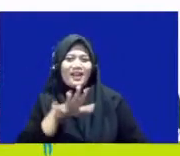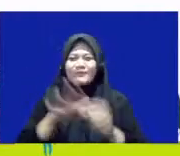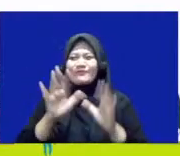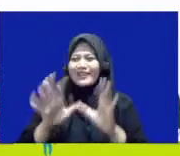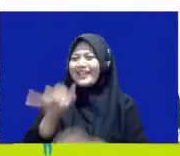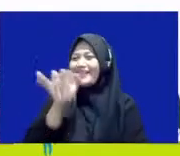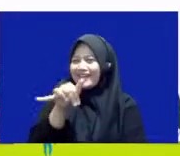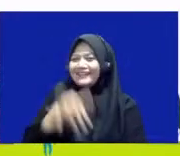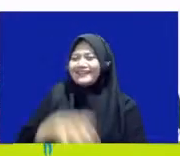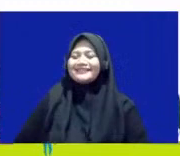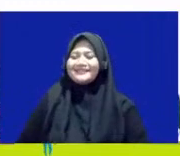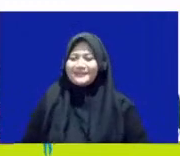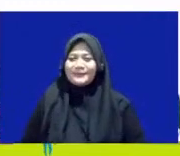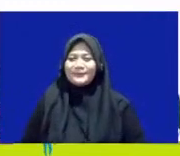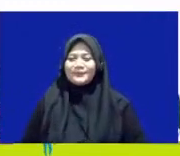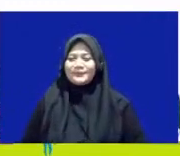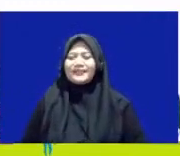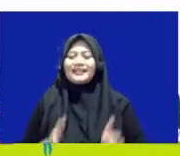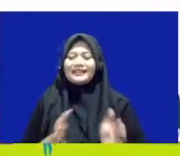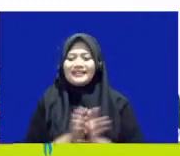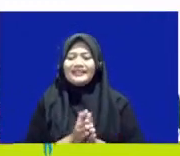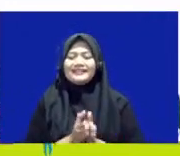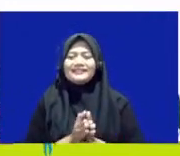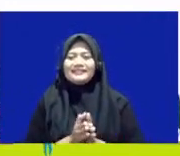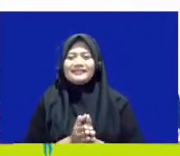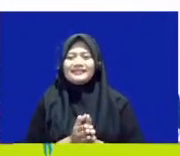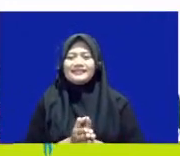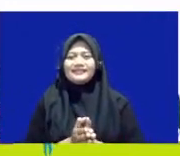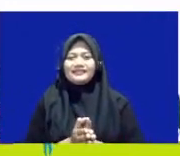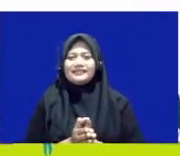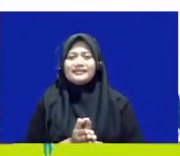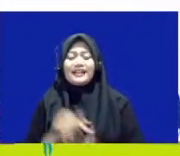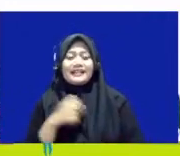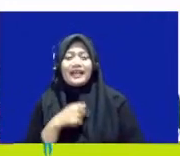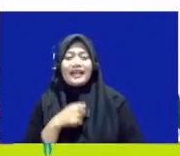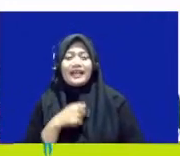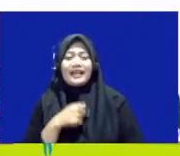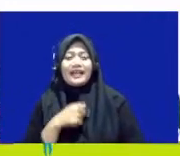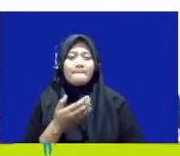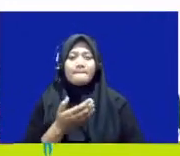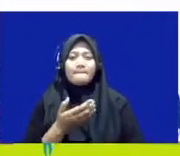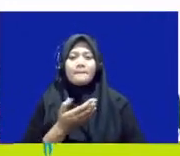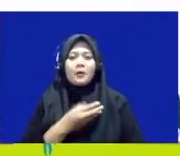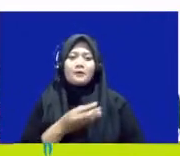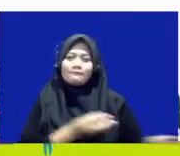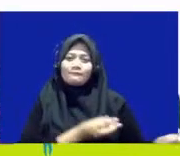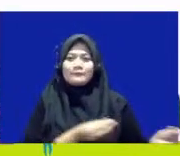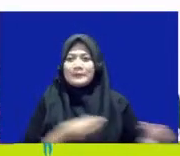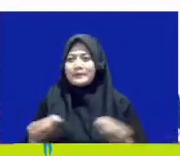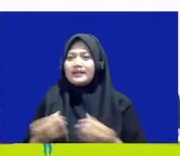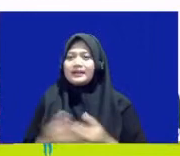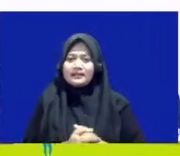Houston. So I just giving thanks to Indonesian government,